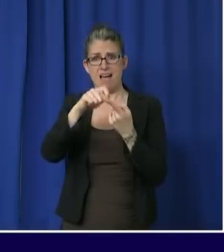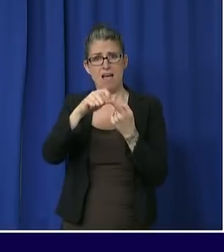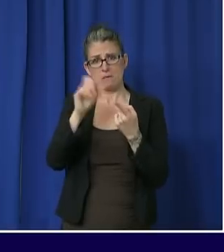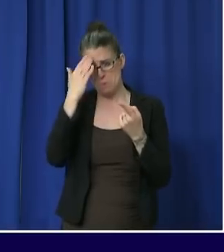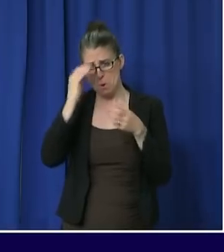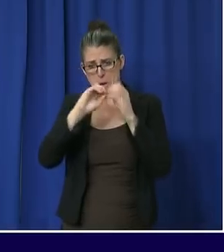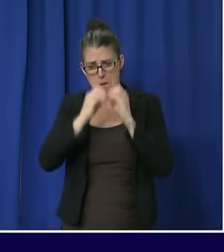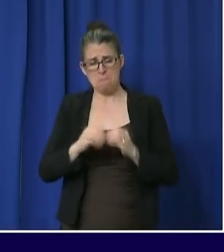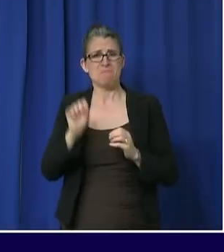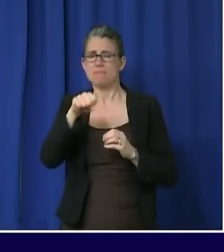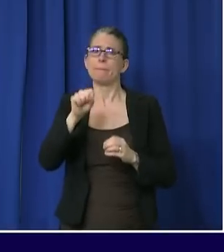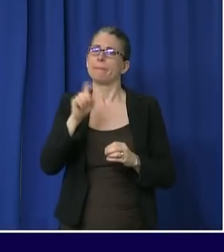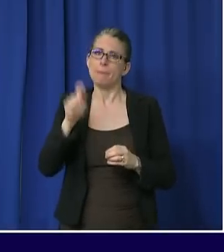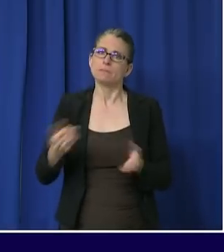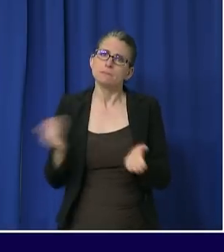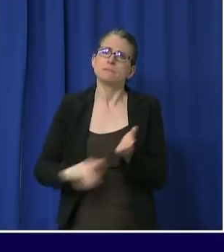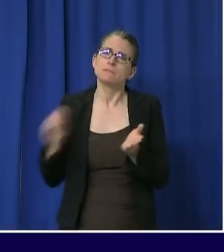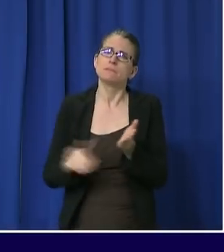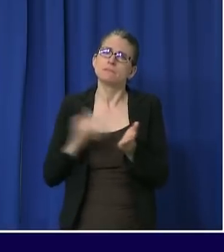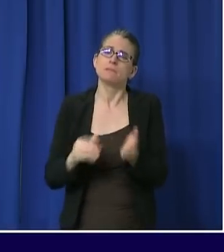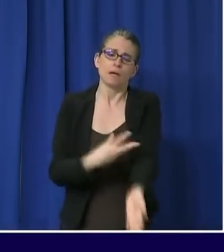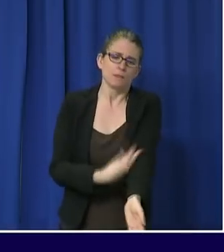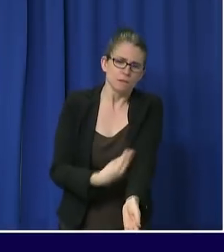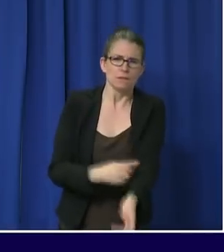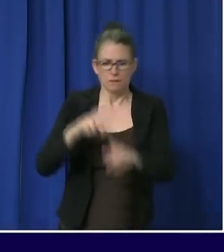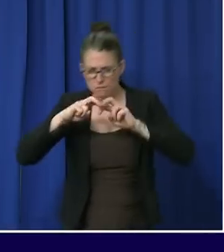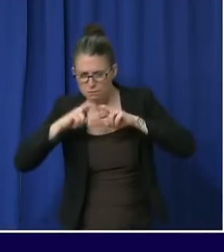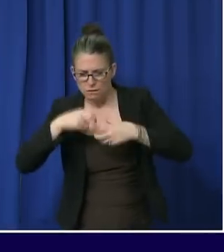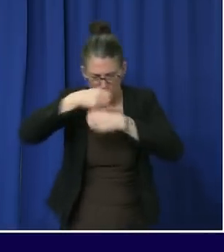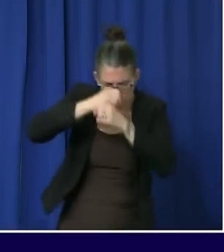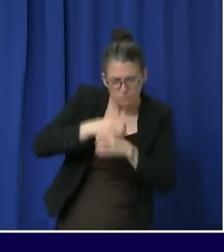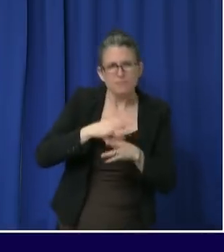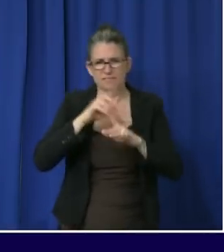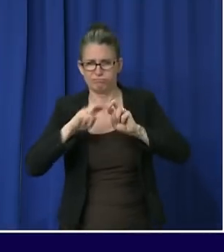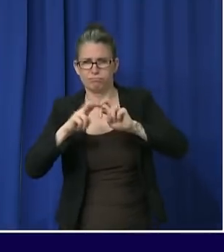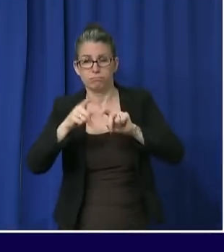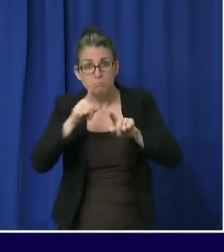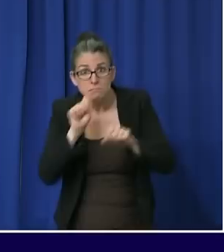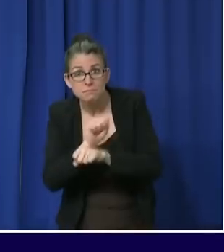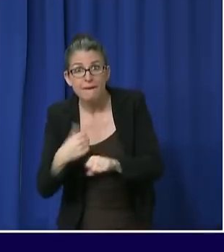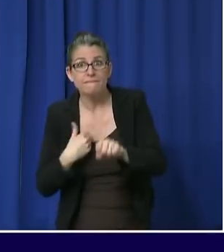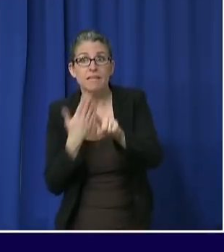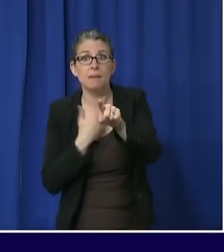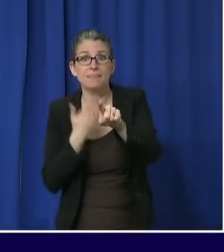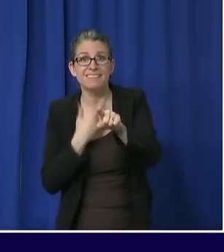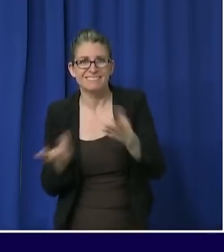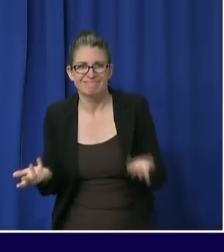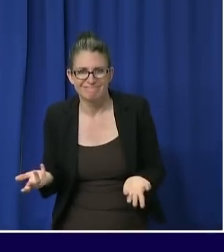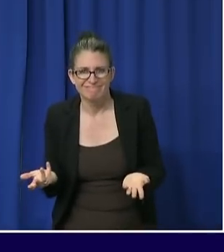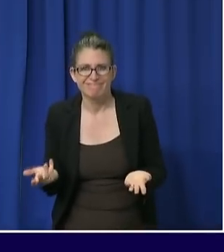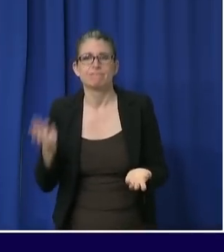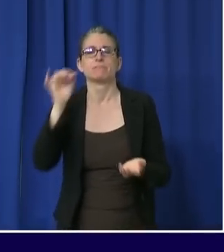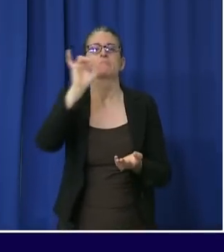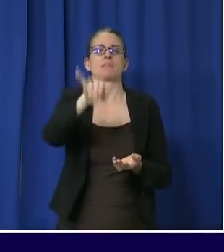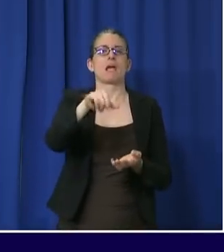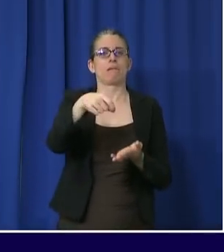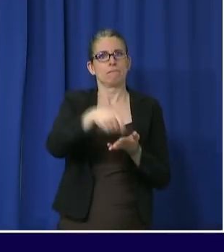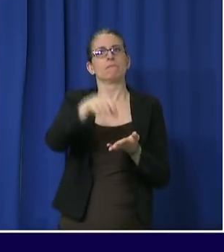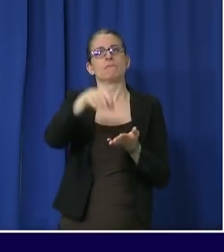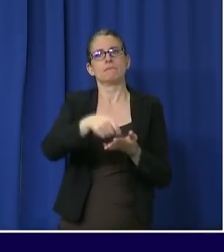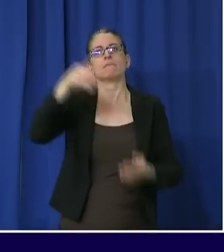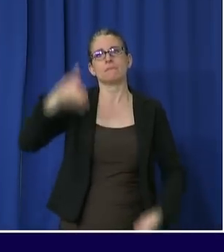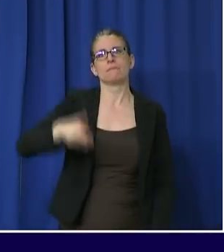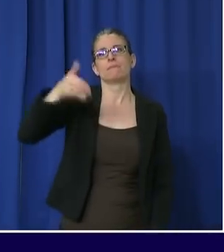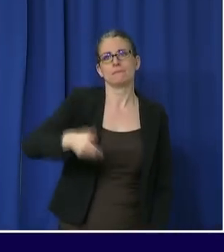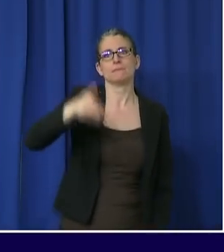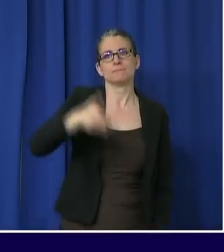challenging, where we do have concerns around access, including, for example, influenza, we do look at the positivity rate even